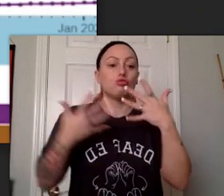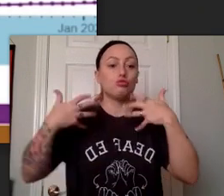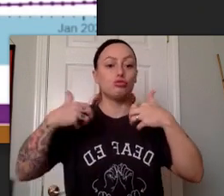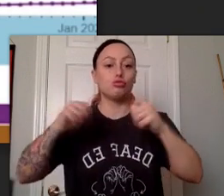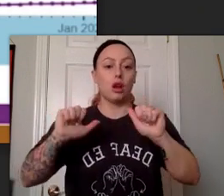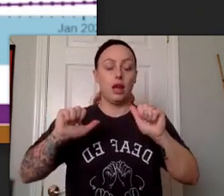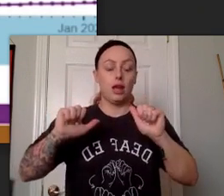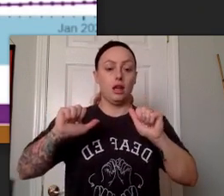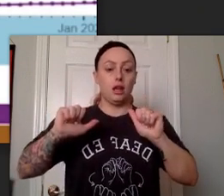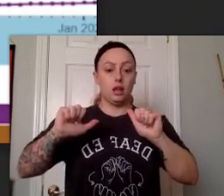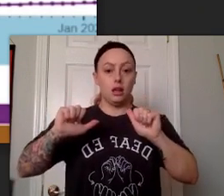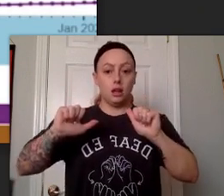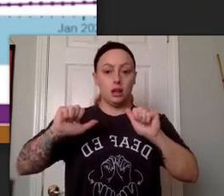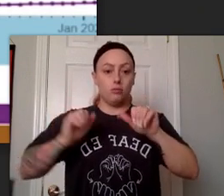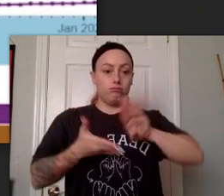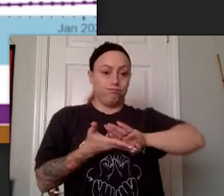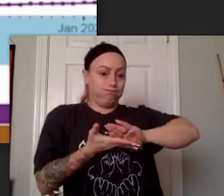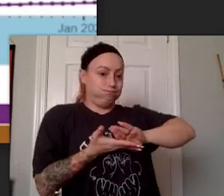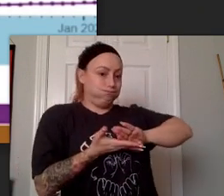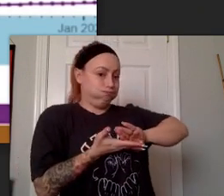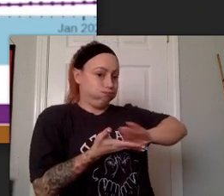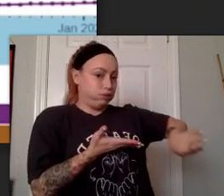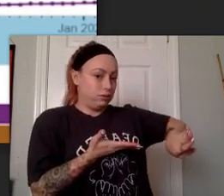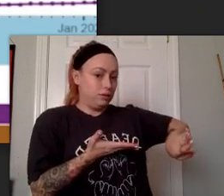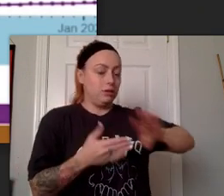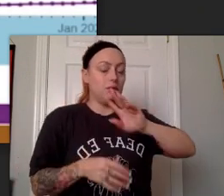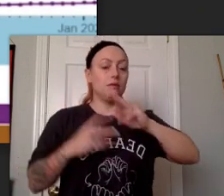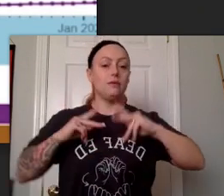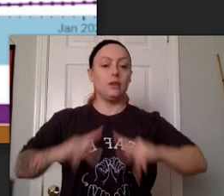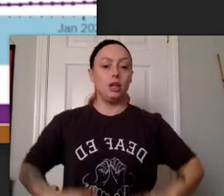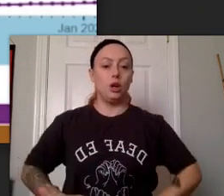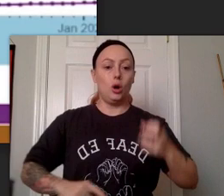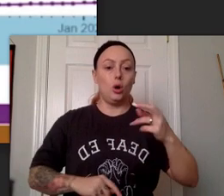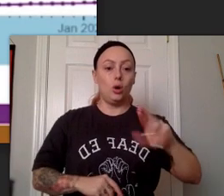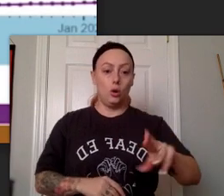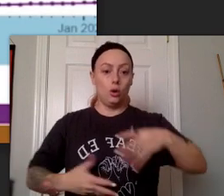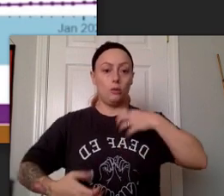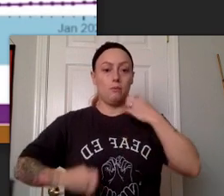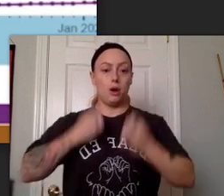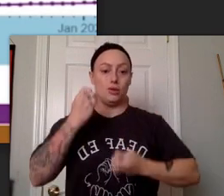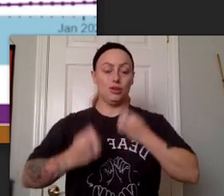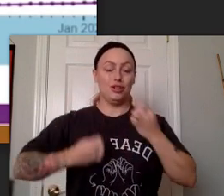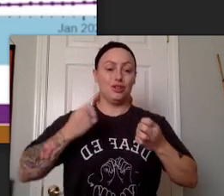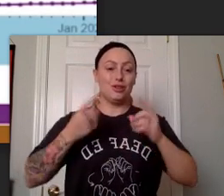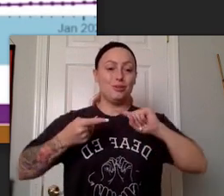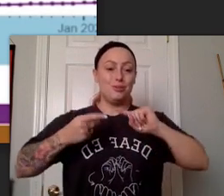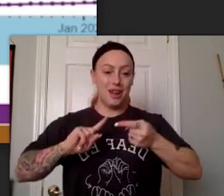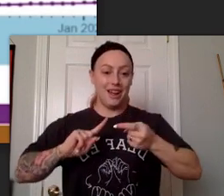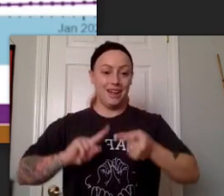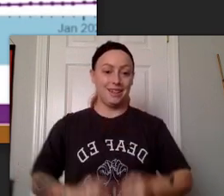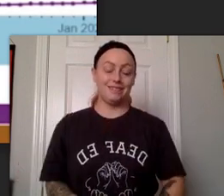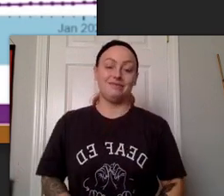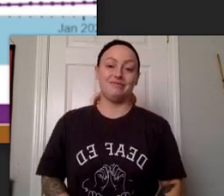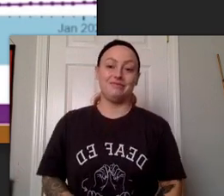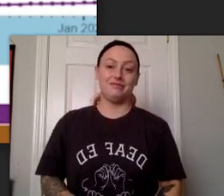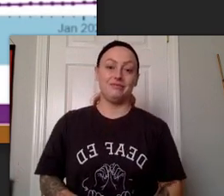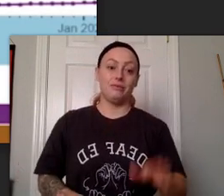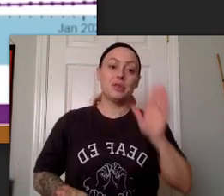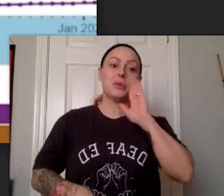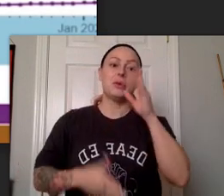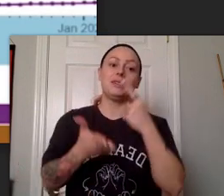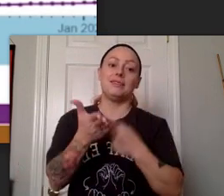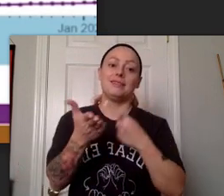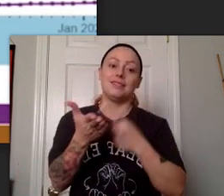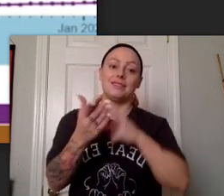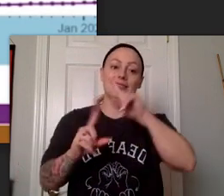emotional pain. That's another lecture that I would love to turn into a TED talk. But for today, we're talking about